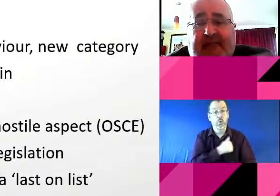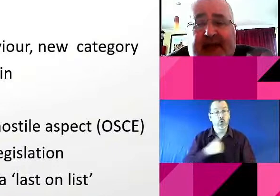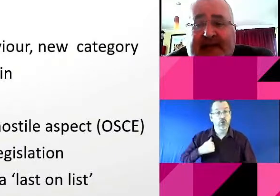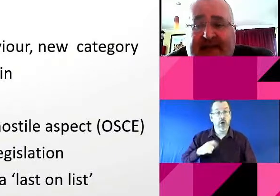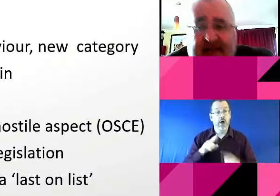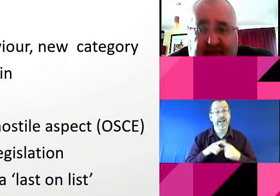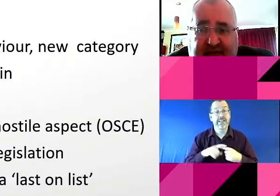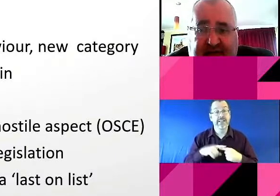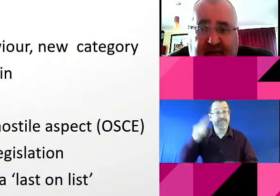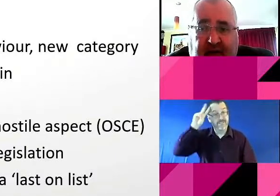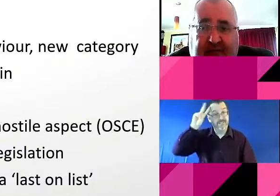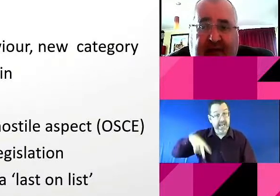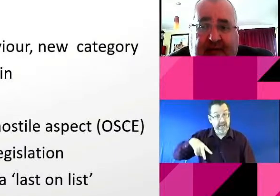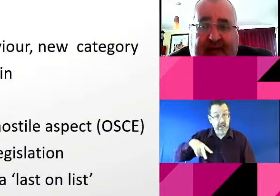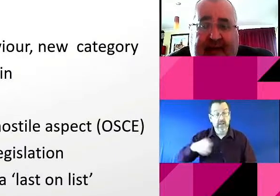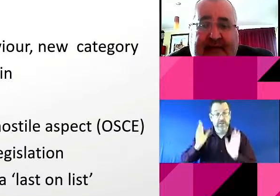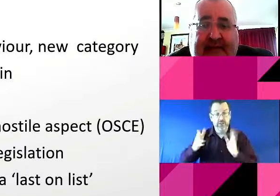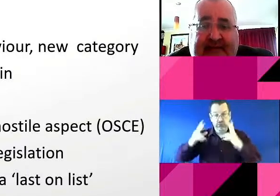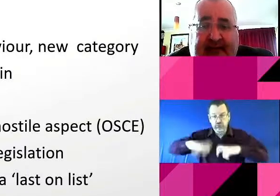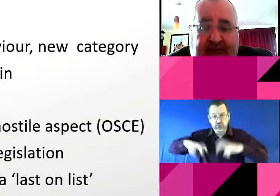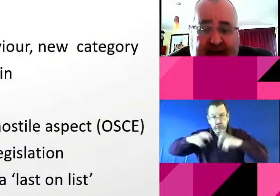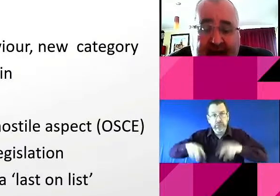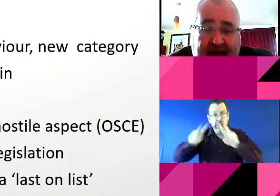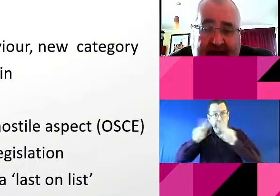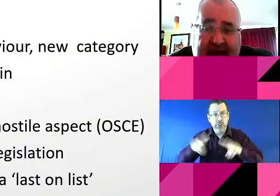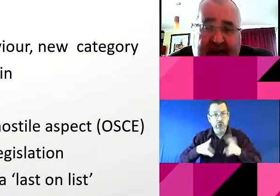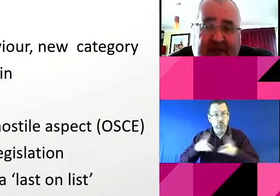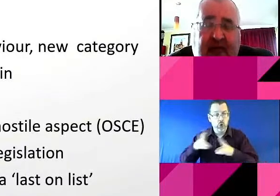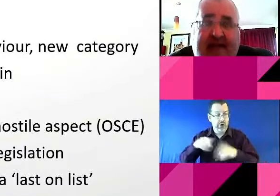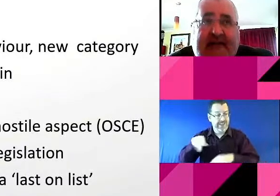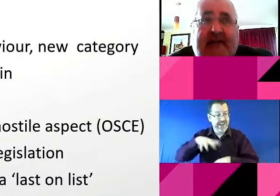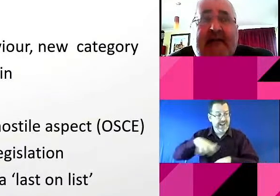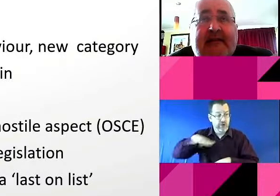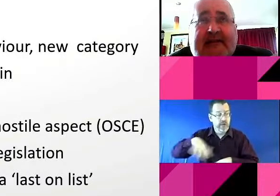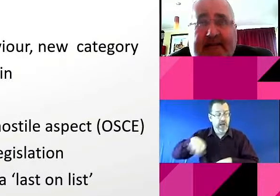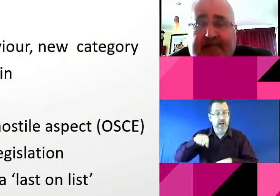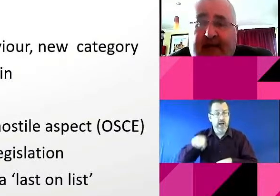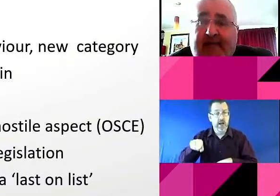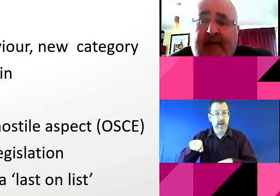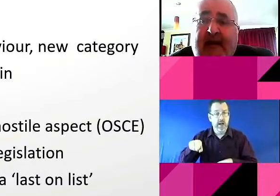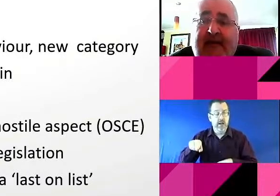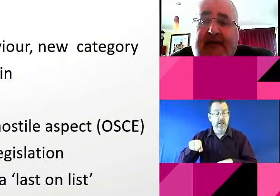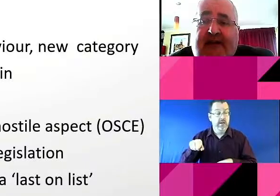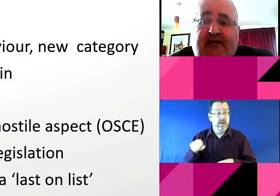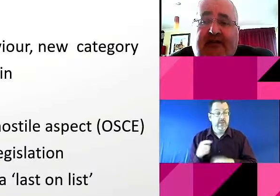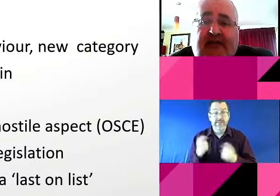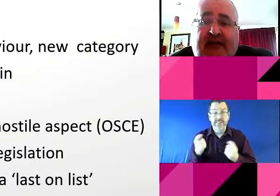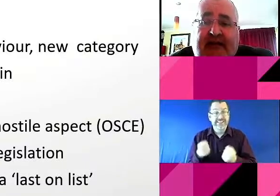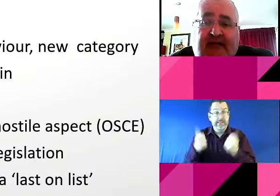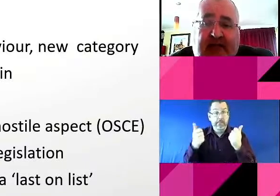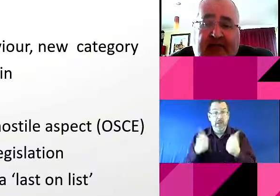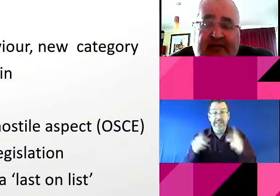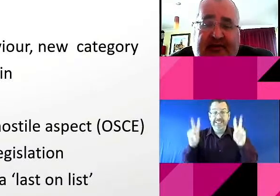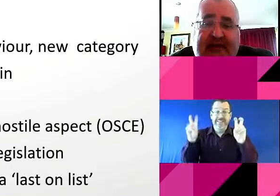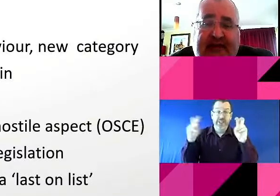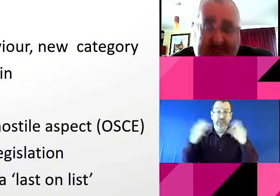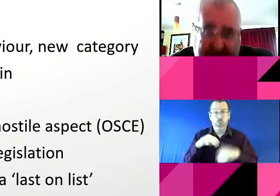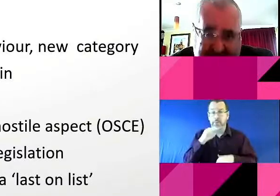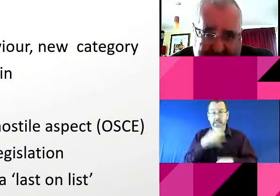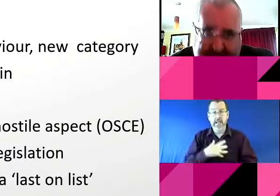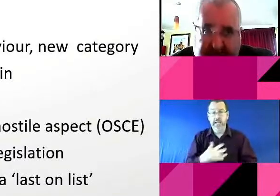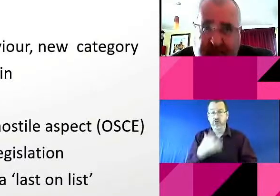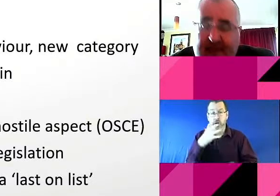some of the best international work probably in this area. And they have quite a simple definition of hate crime, which